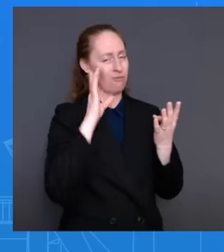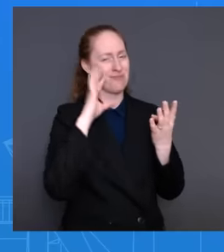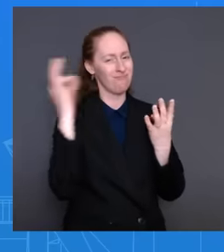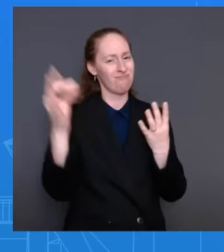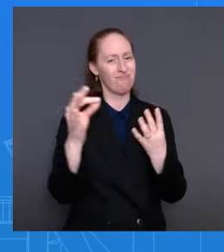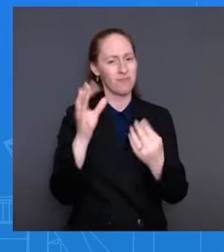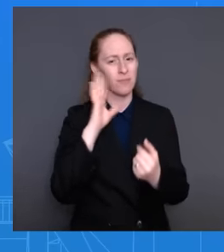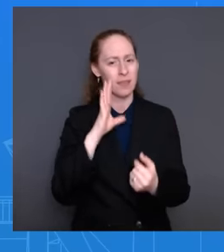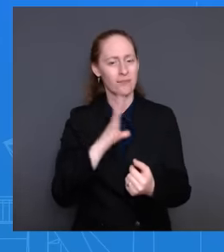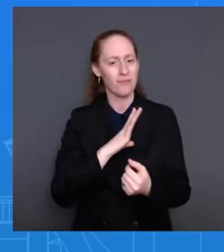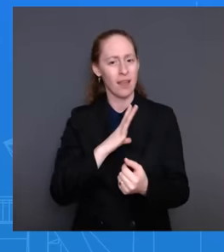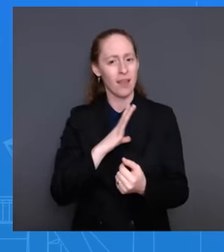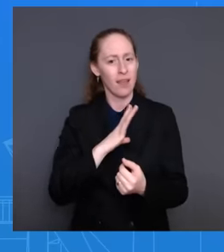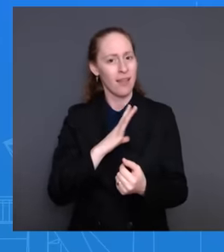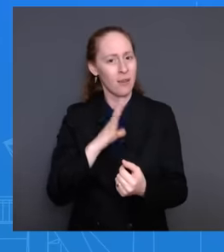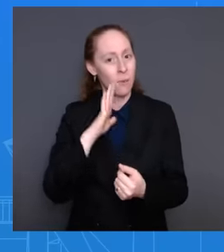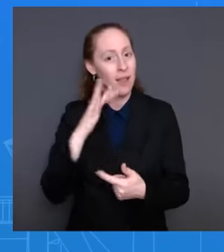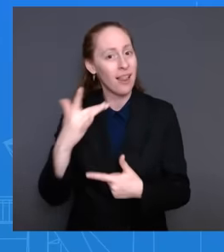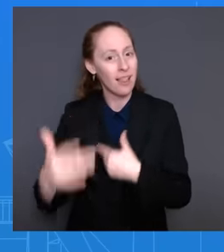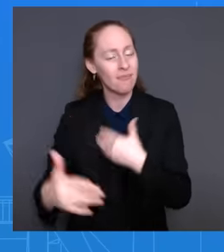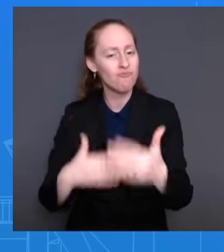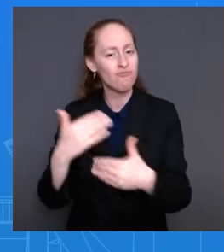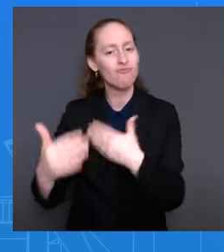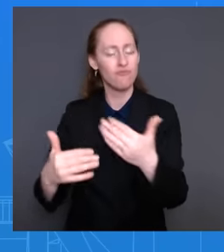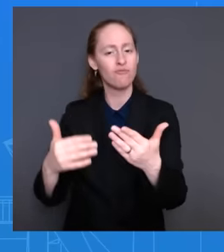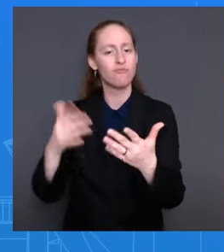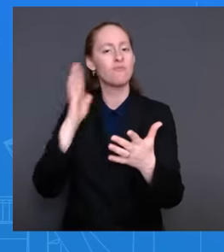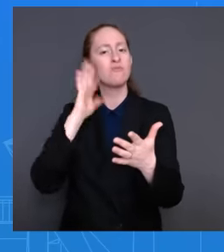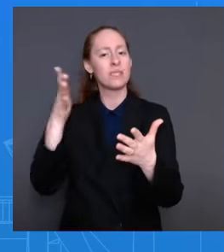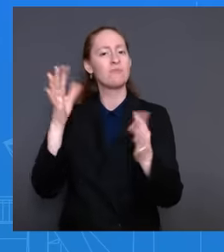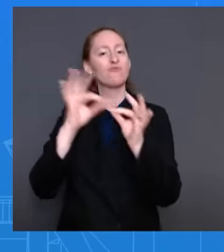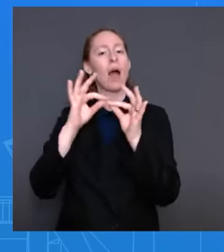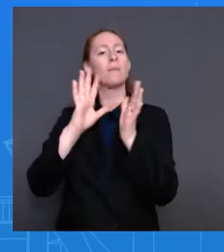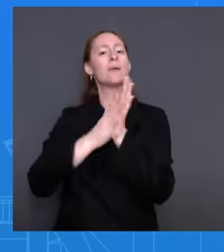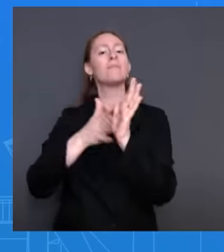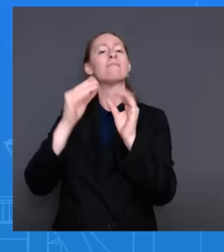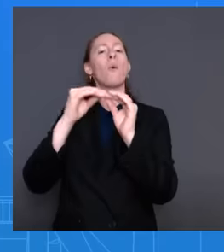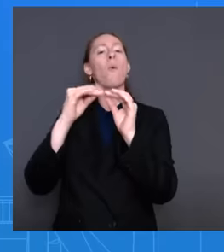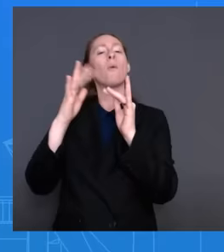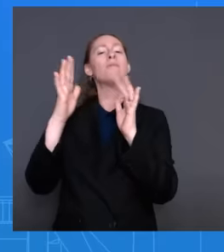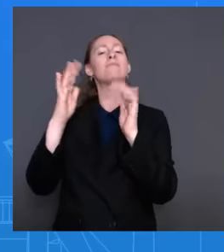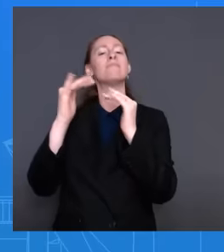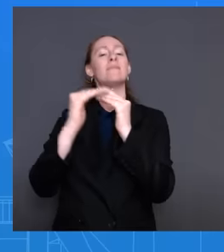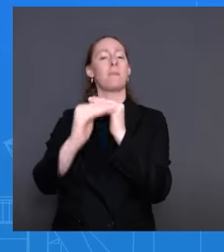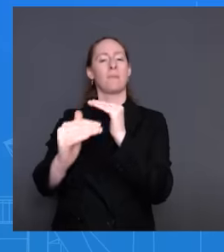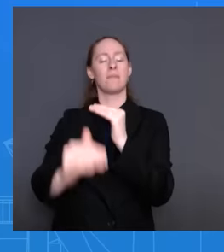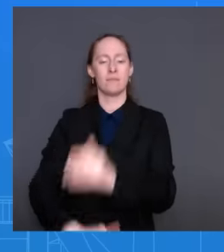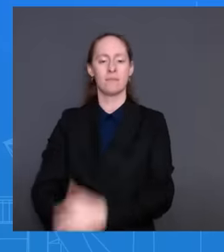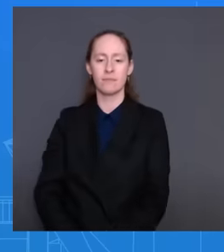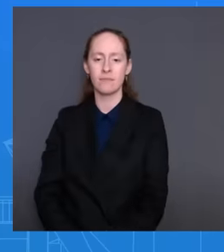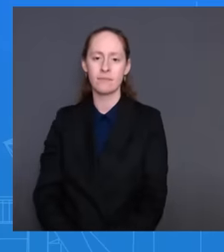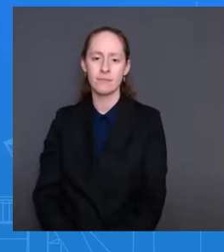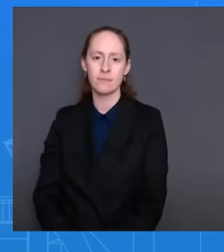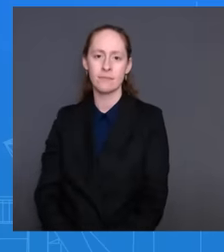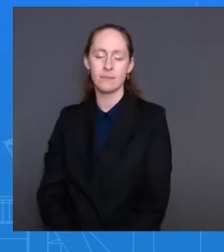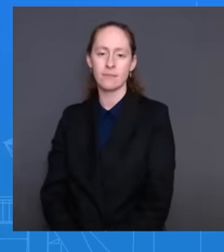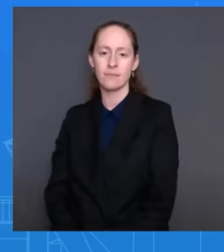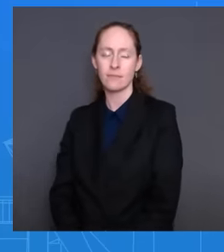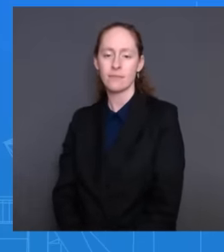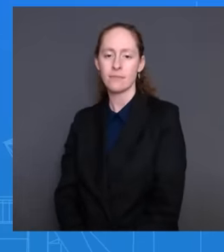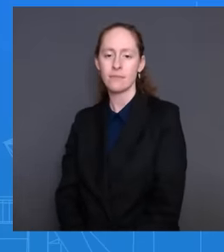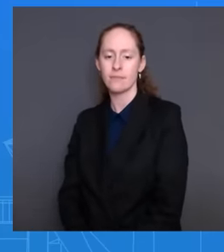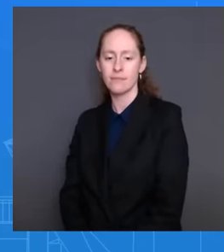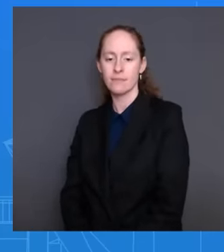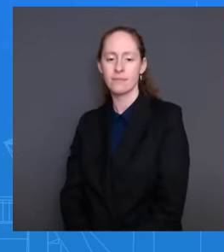where the prices can come down and we can deal with inflation in a real way. And so I guess, the outlook, though, is that a recession, when you